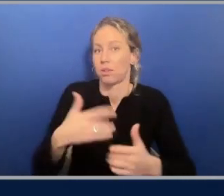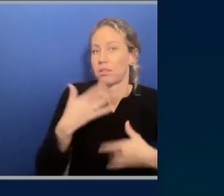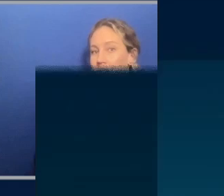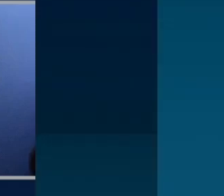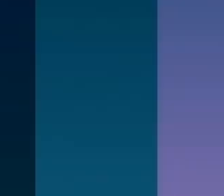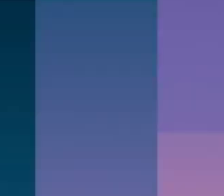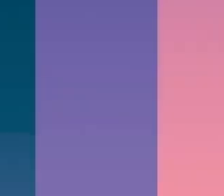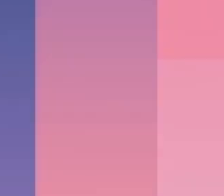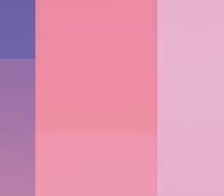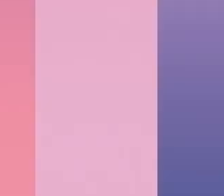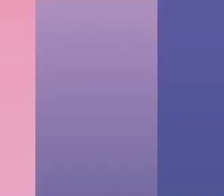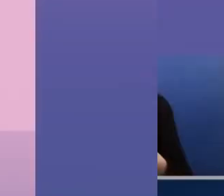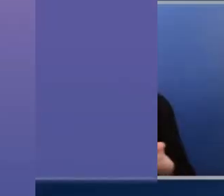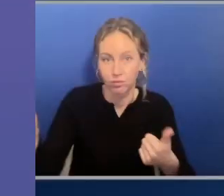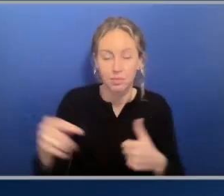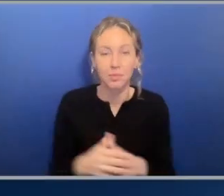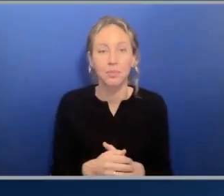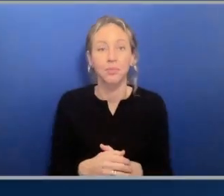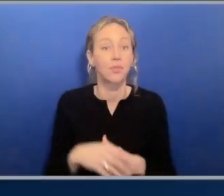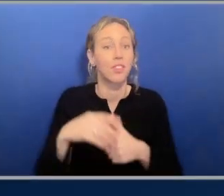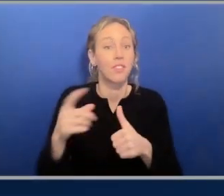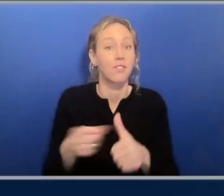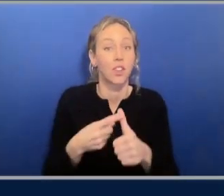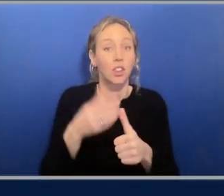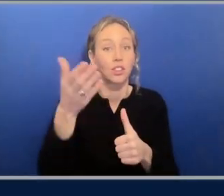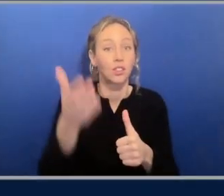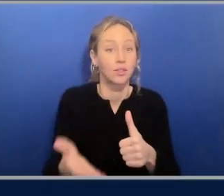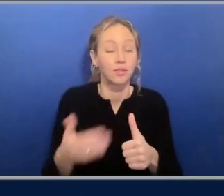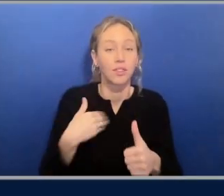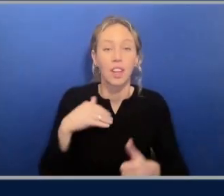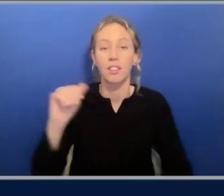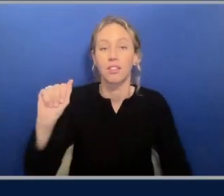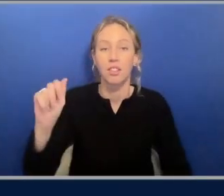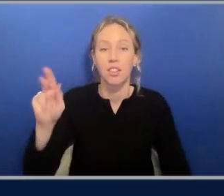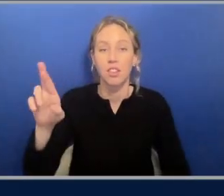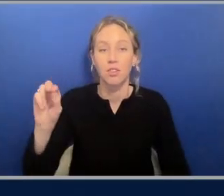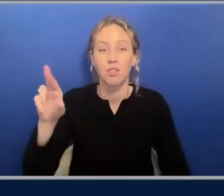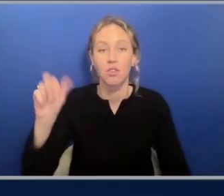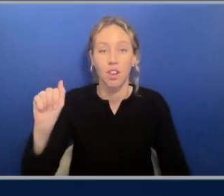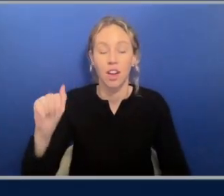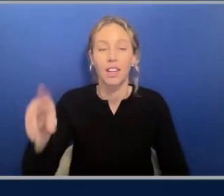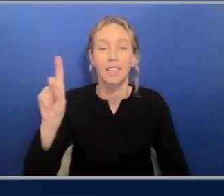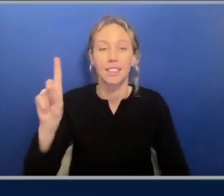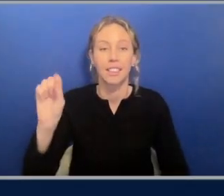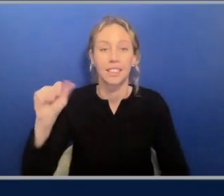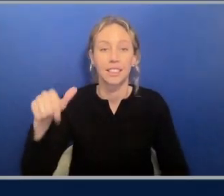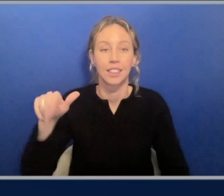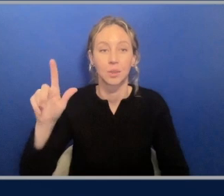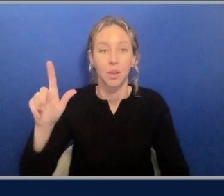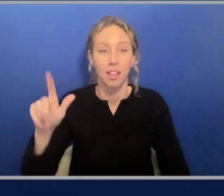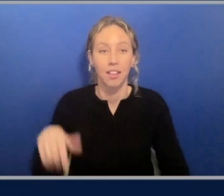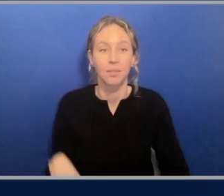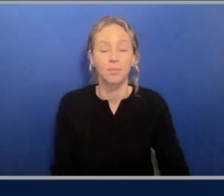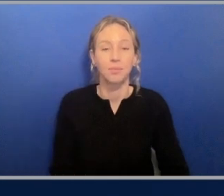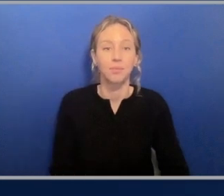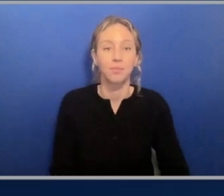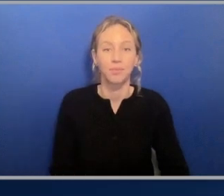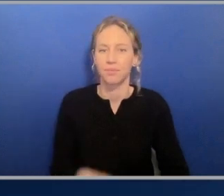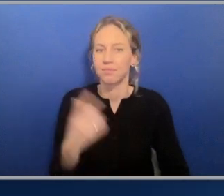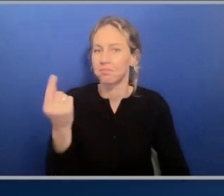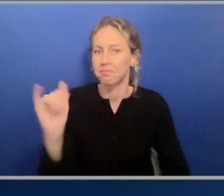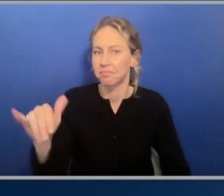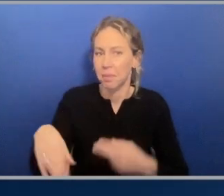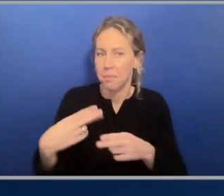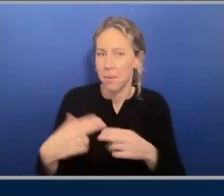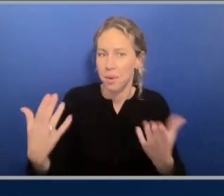using. And first up, we have is Aurora DSQL. Yeah. What's this launch about?